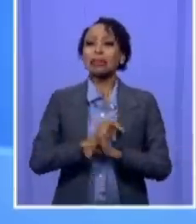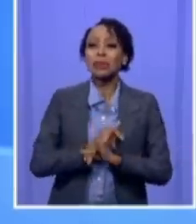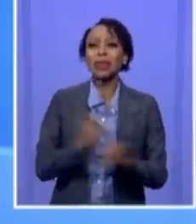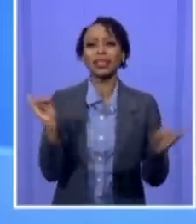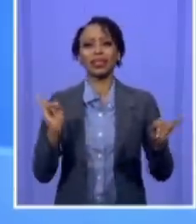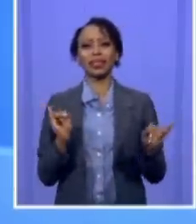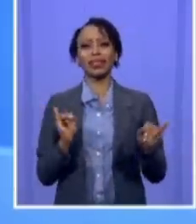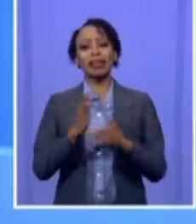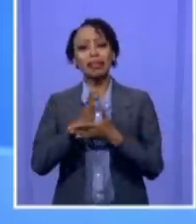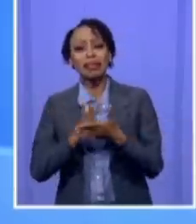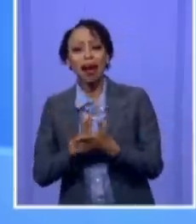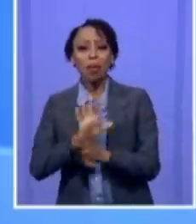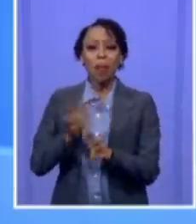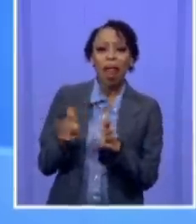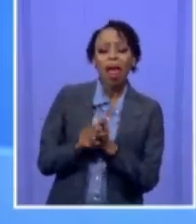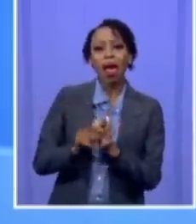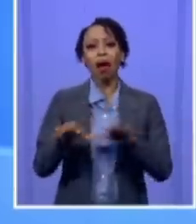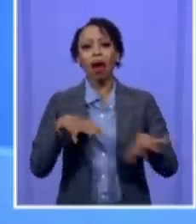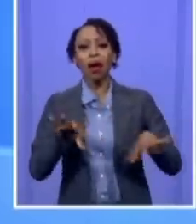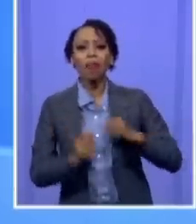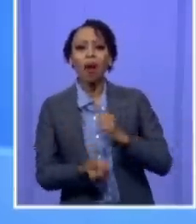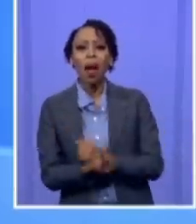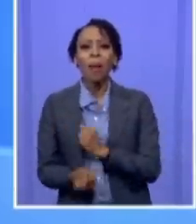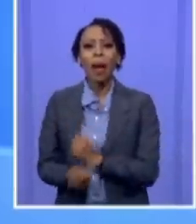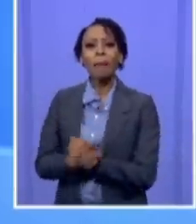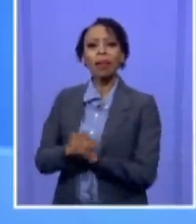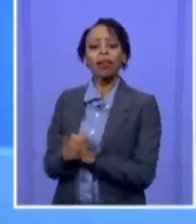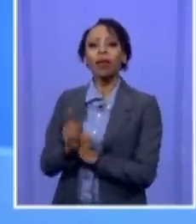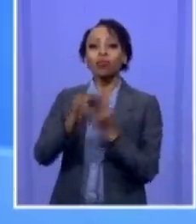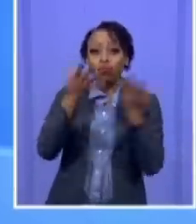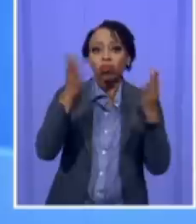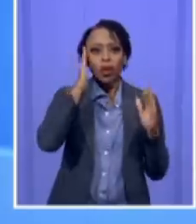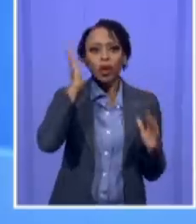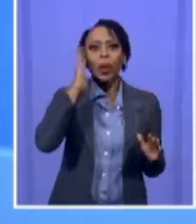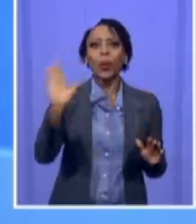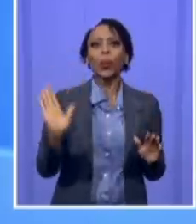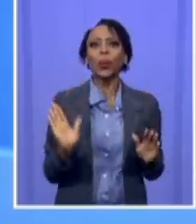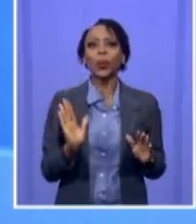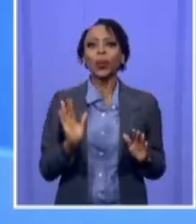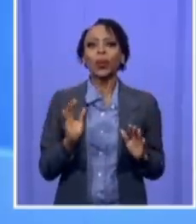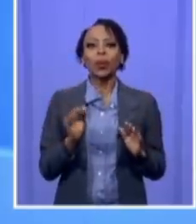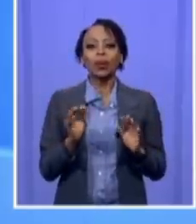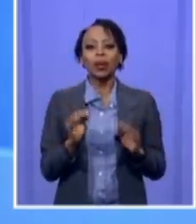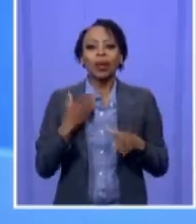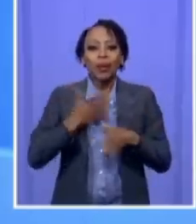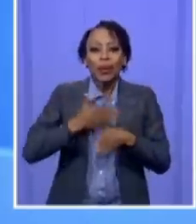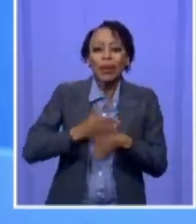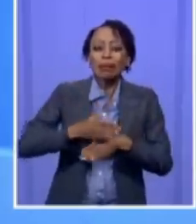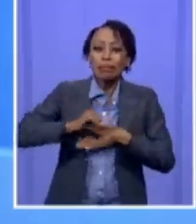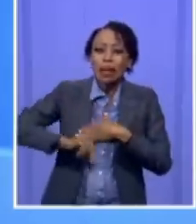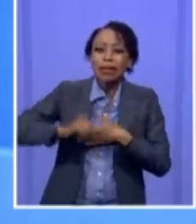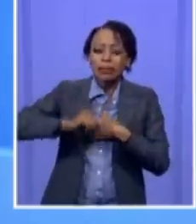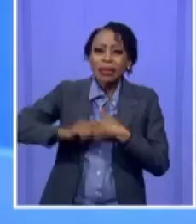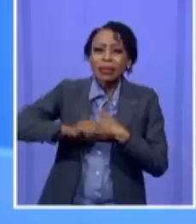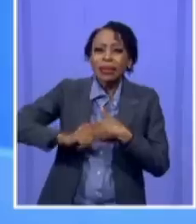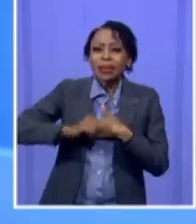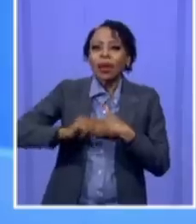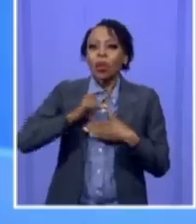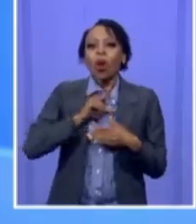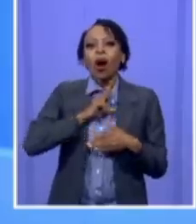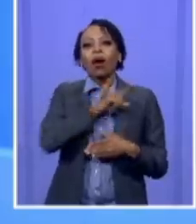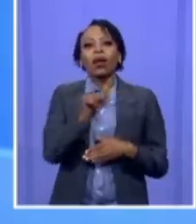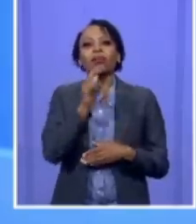of that illegal activity is taking place and everyone knows about it. We had to work for months on end to earn the